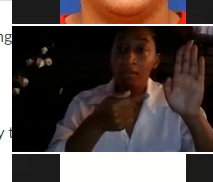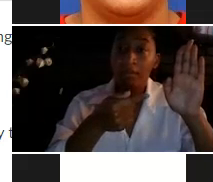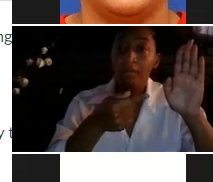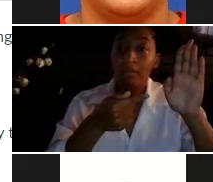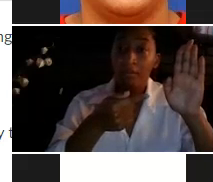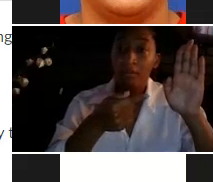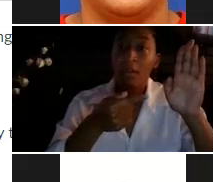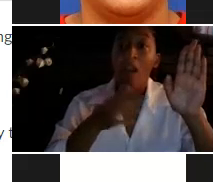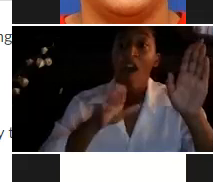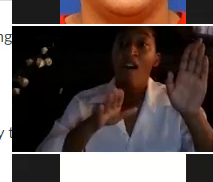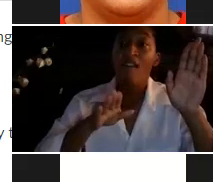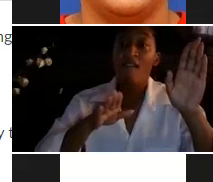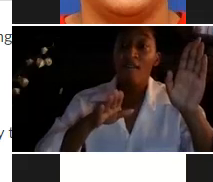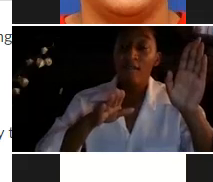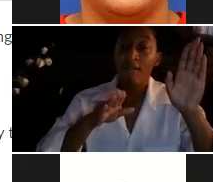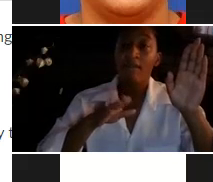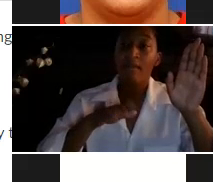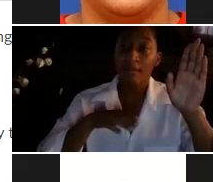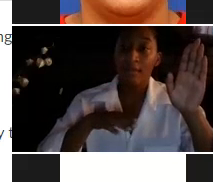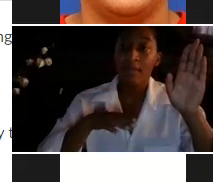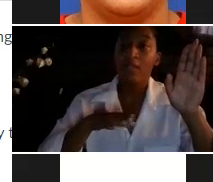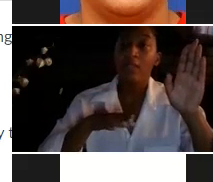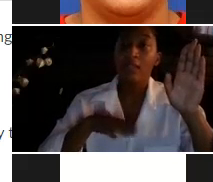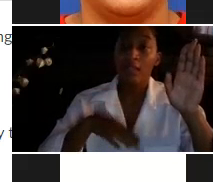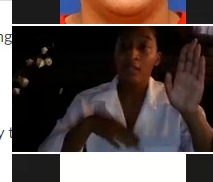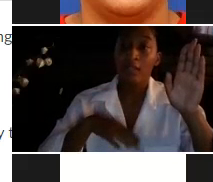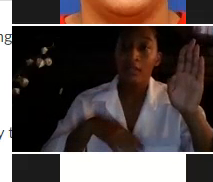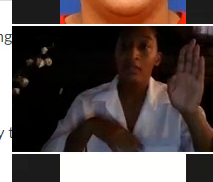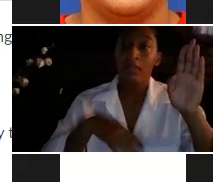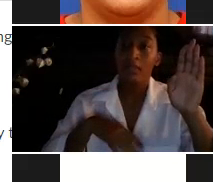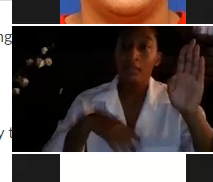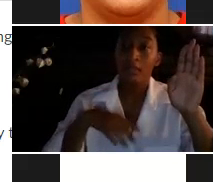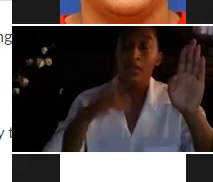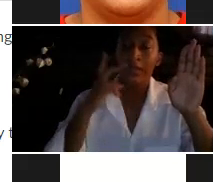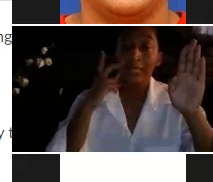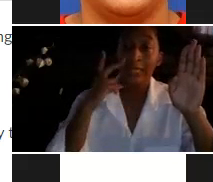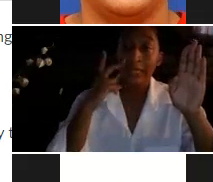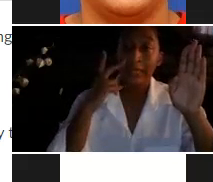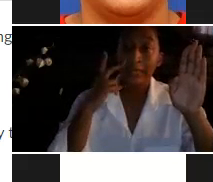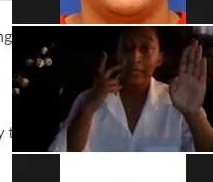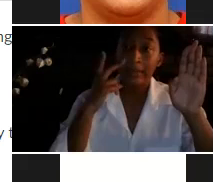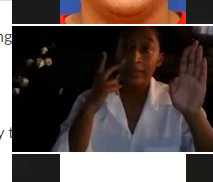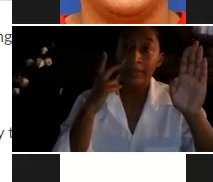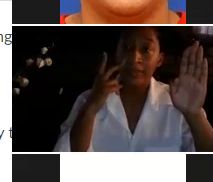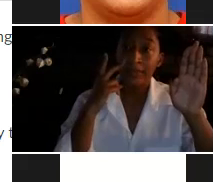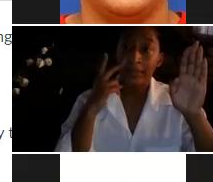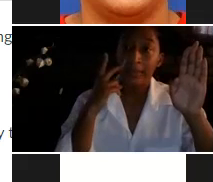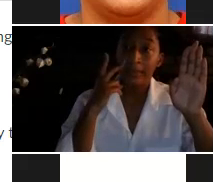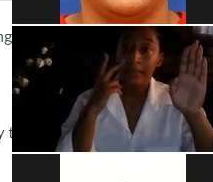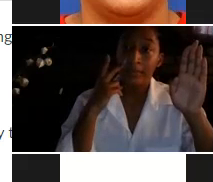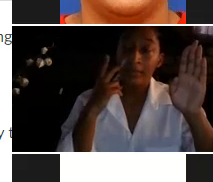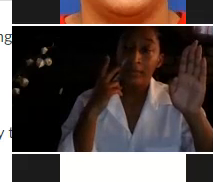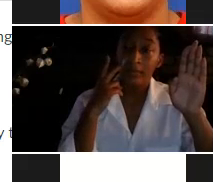me. Okay. Yeah. Alrighty then. I think that's about it for me. Everything else is pretty